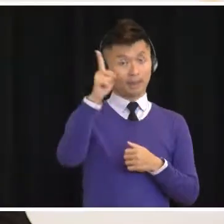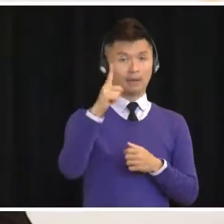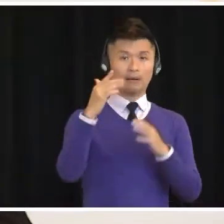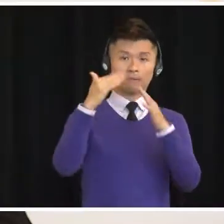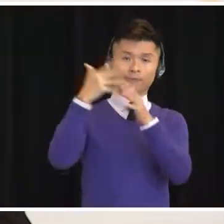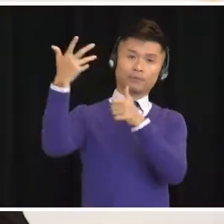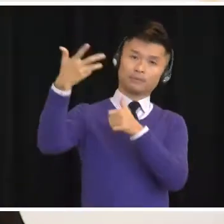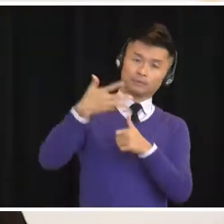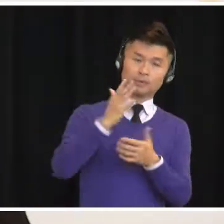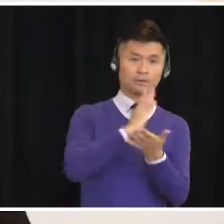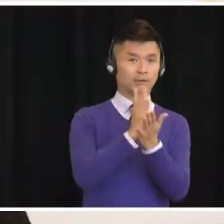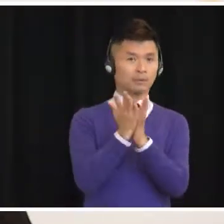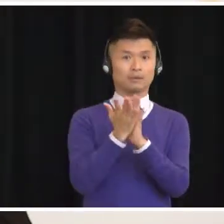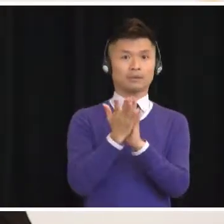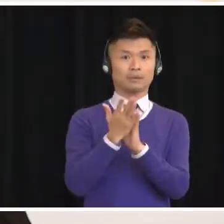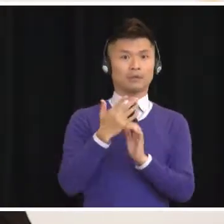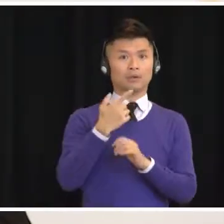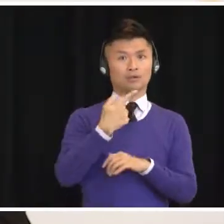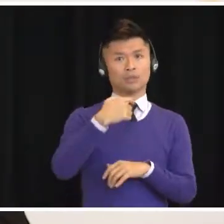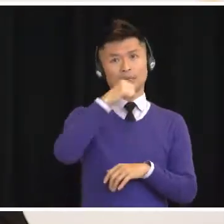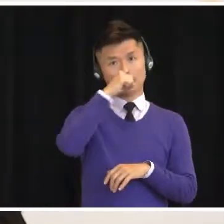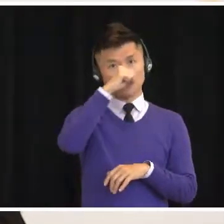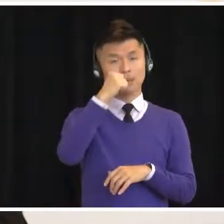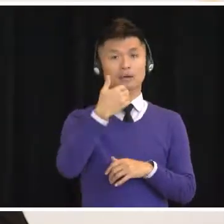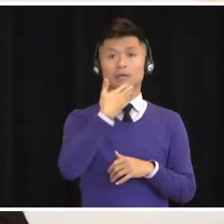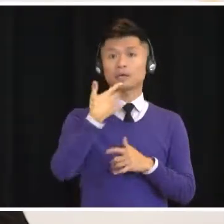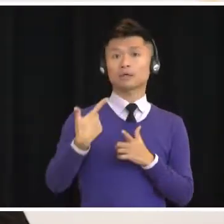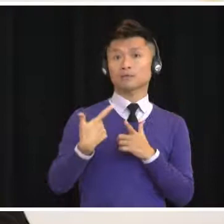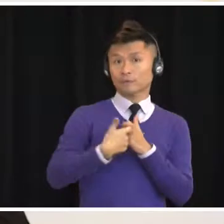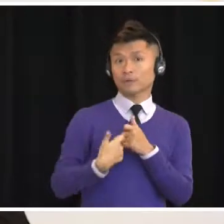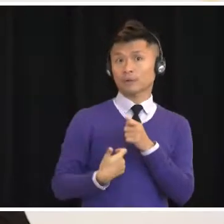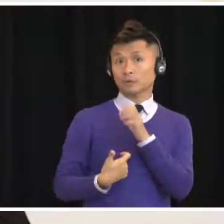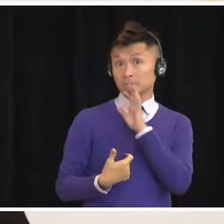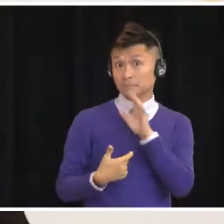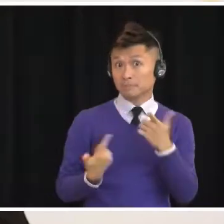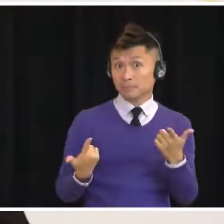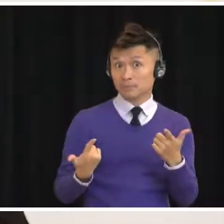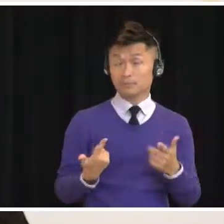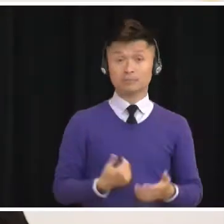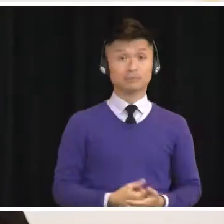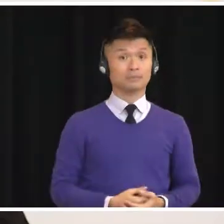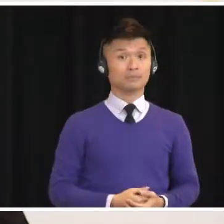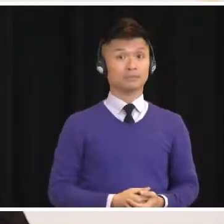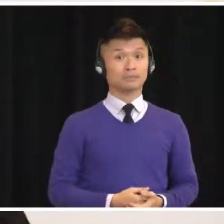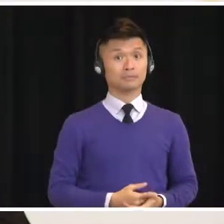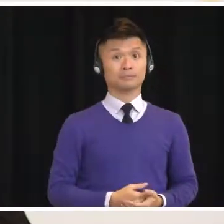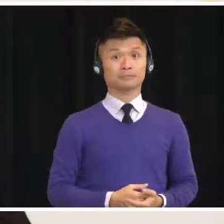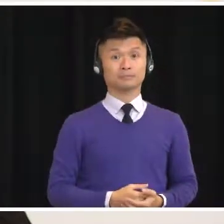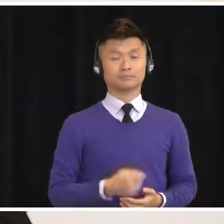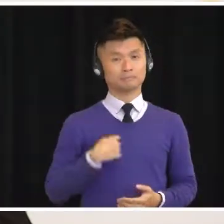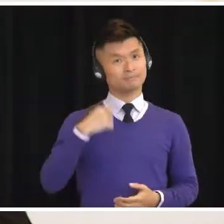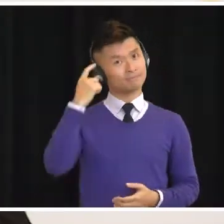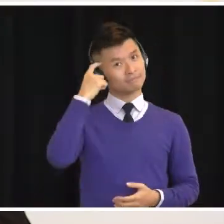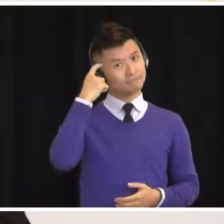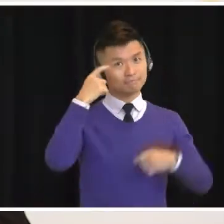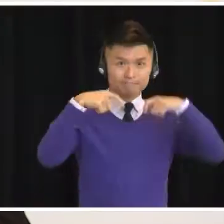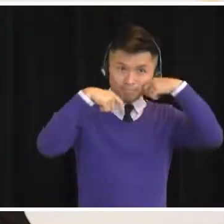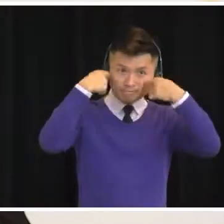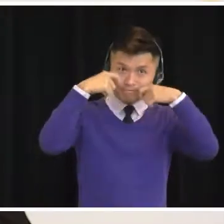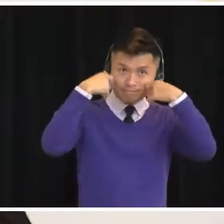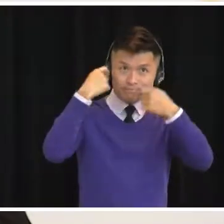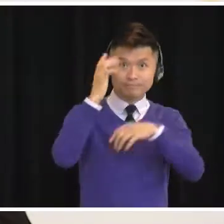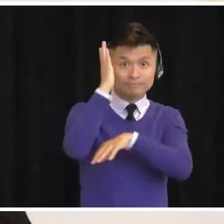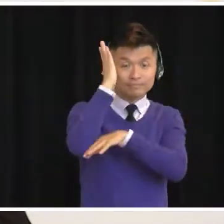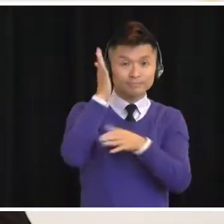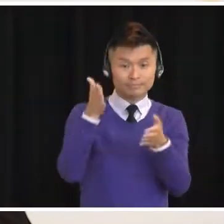I wonder what is the views with regard to this. And